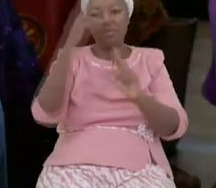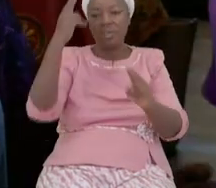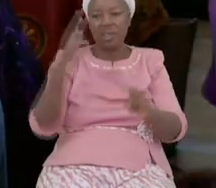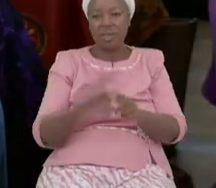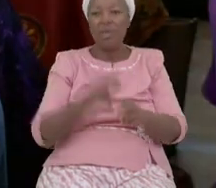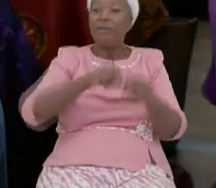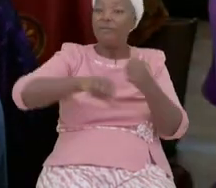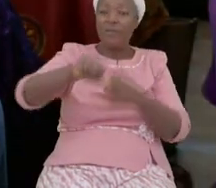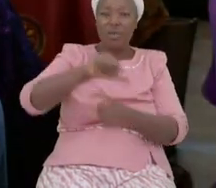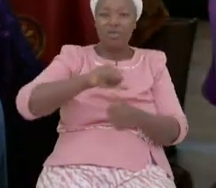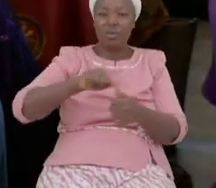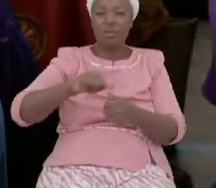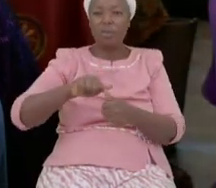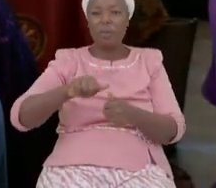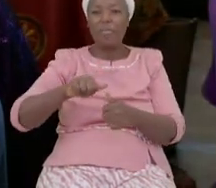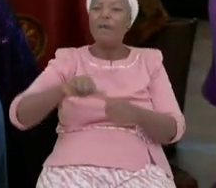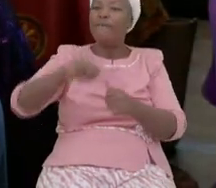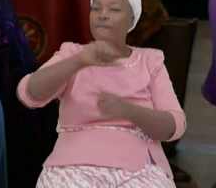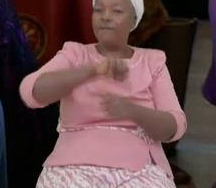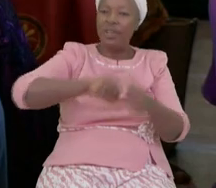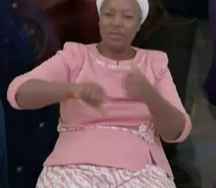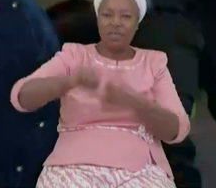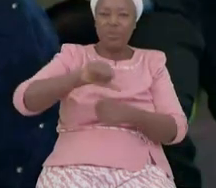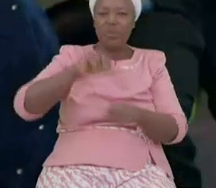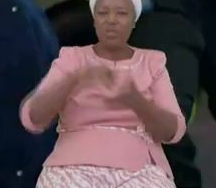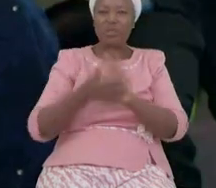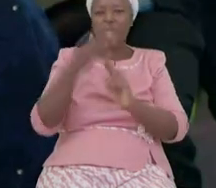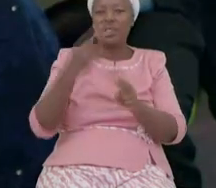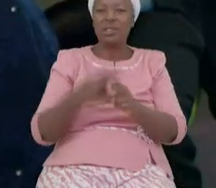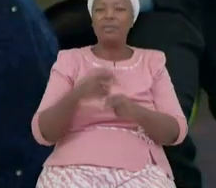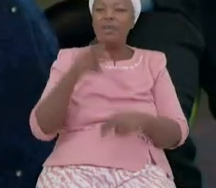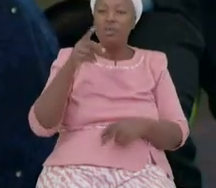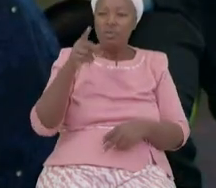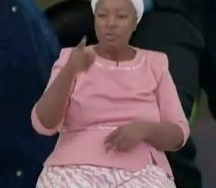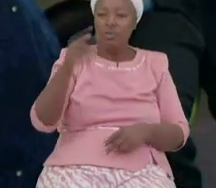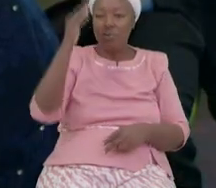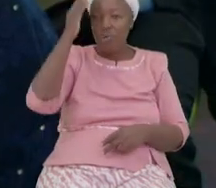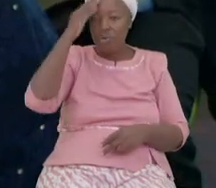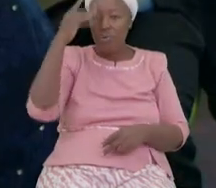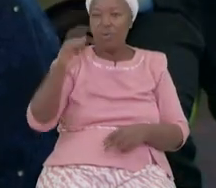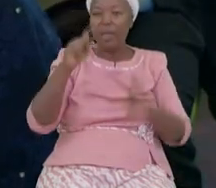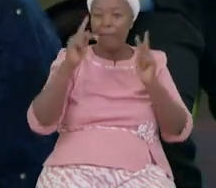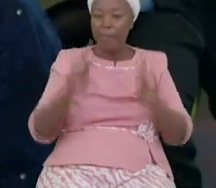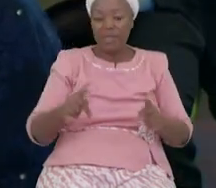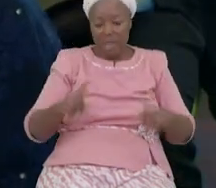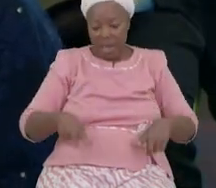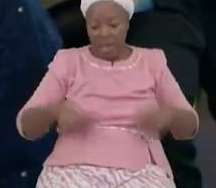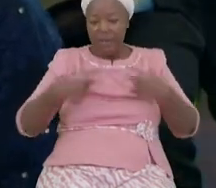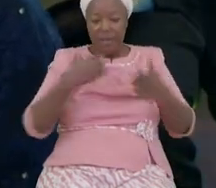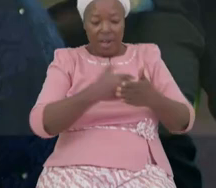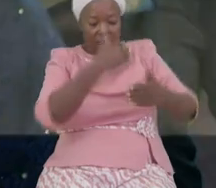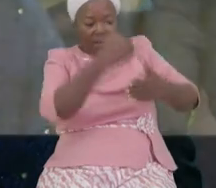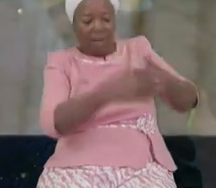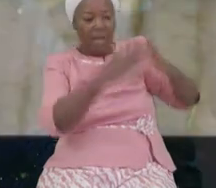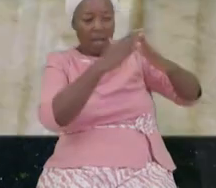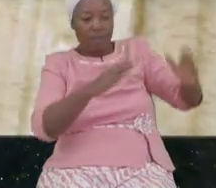Amen. Fellowship. Amen. Fellowship. You'll know the person living next door.